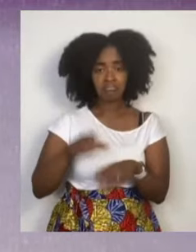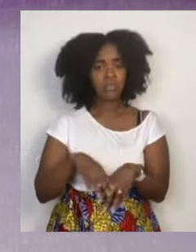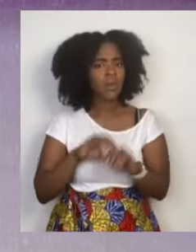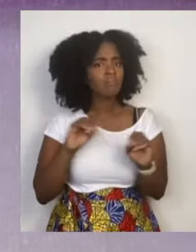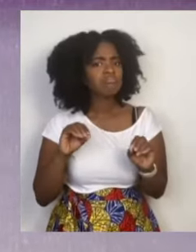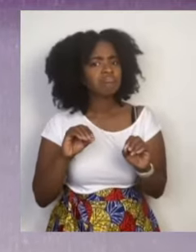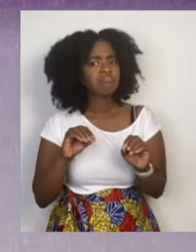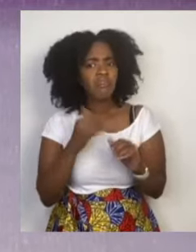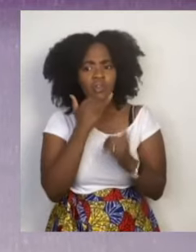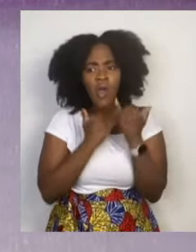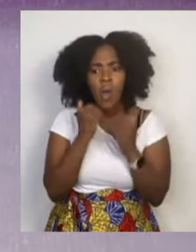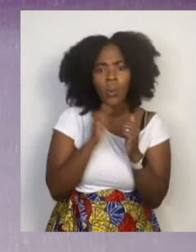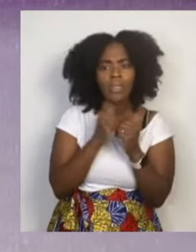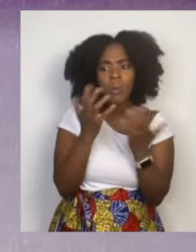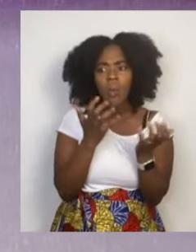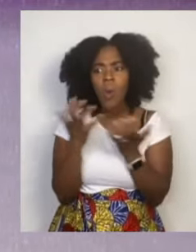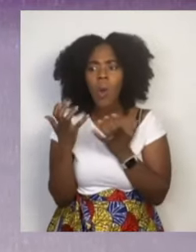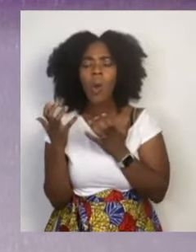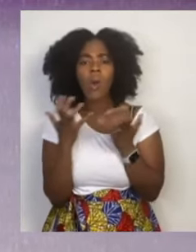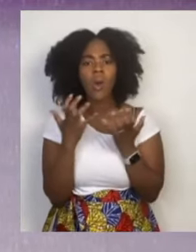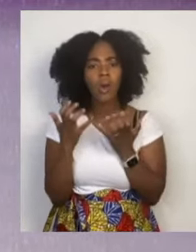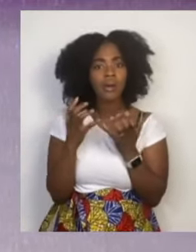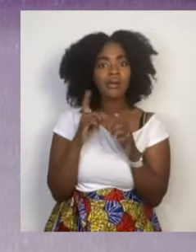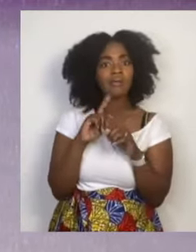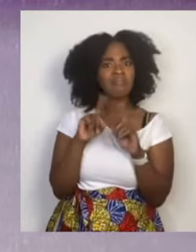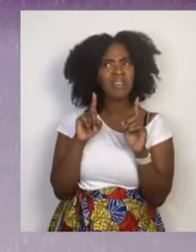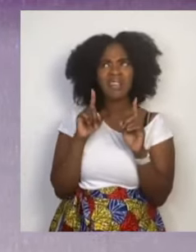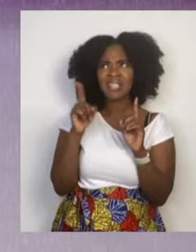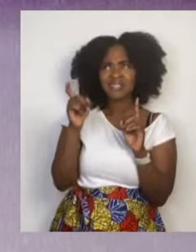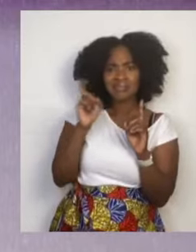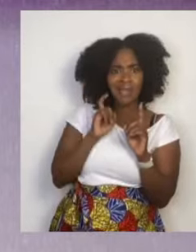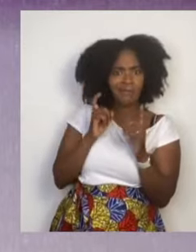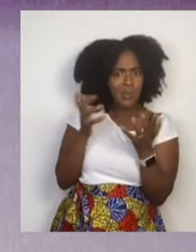the desire to want.